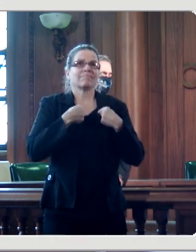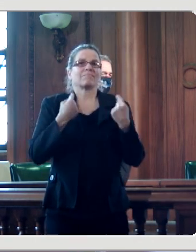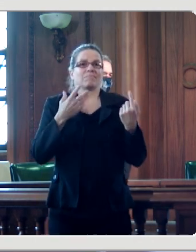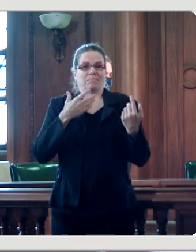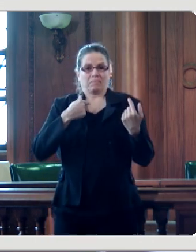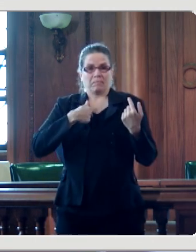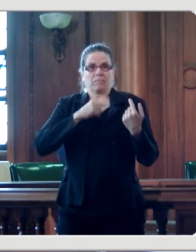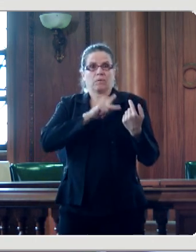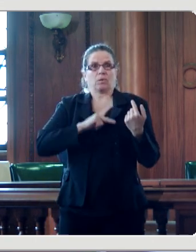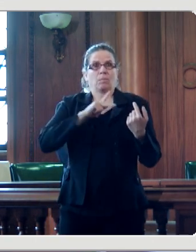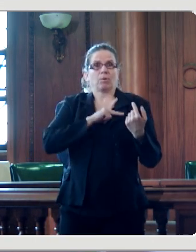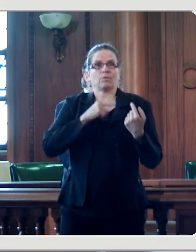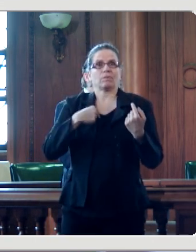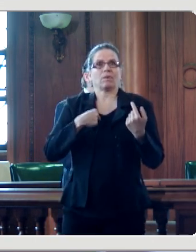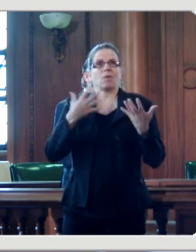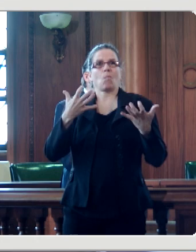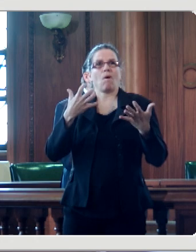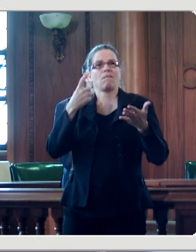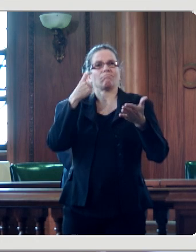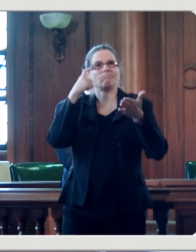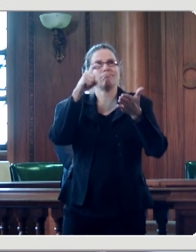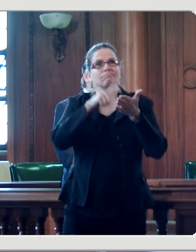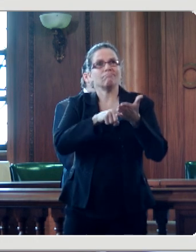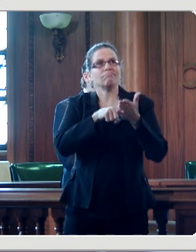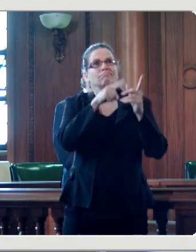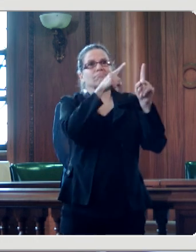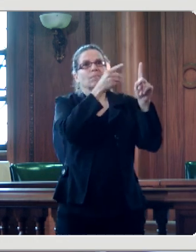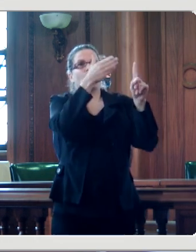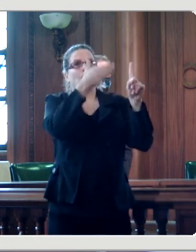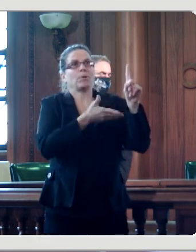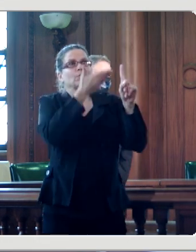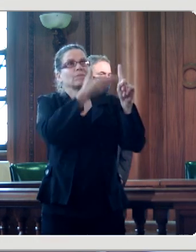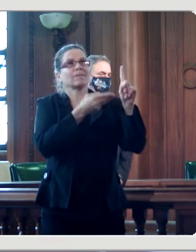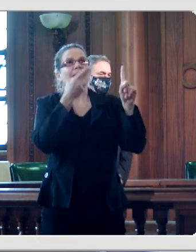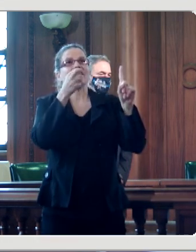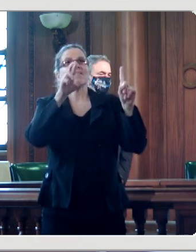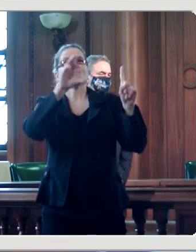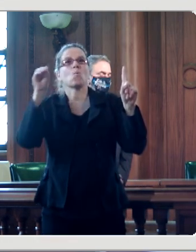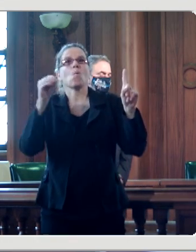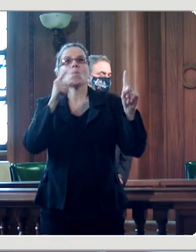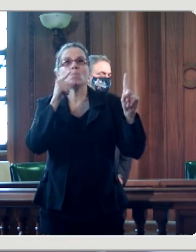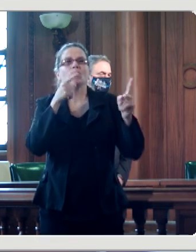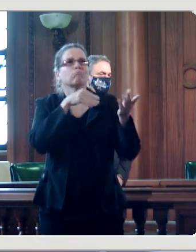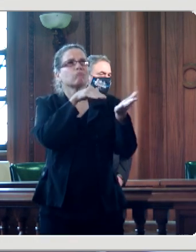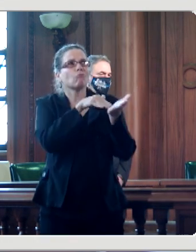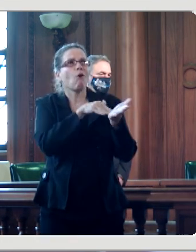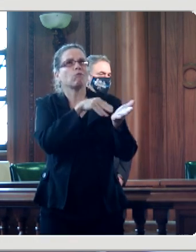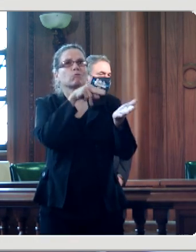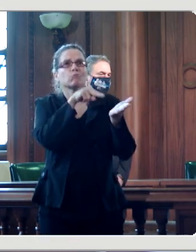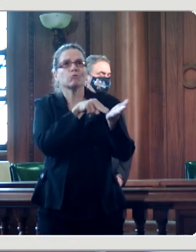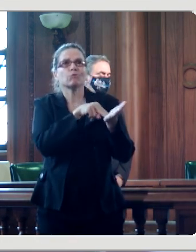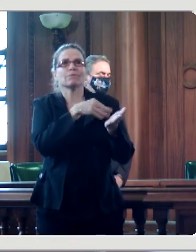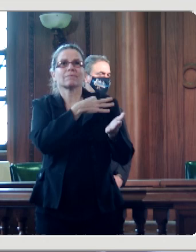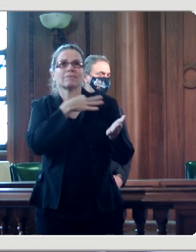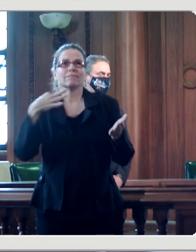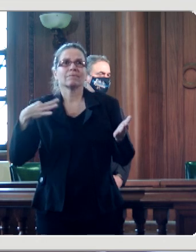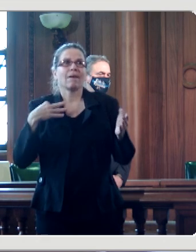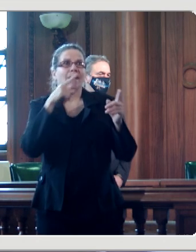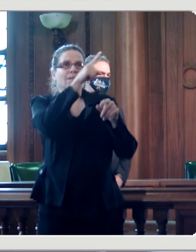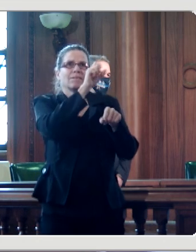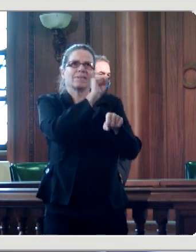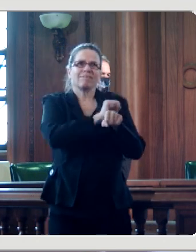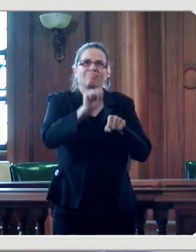are working in hospitals every day, the staff of the Springfield Department of Health and Human Services who continues to do